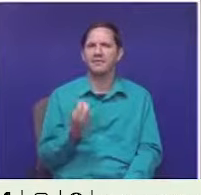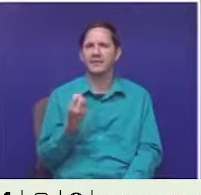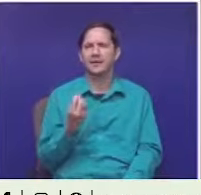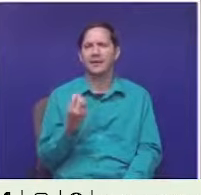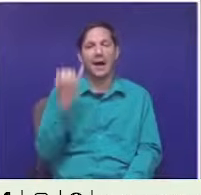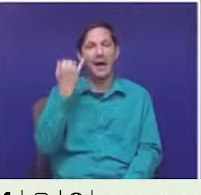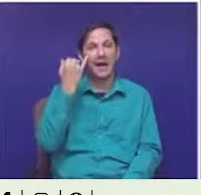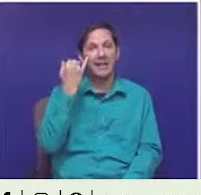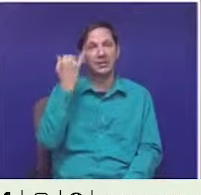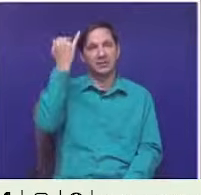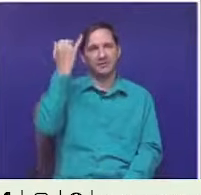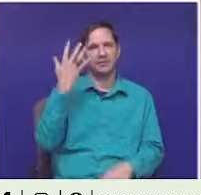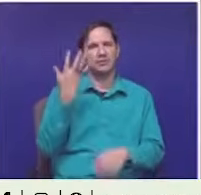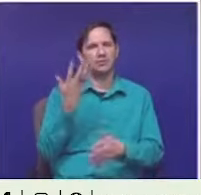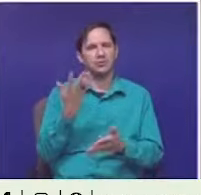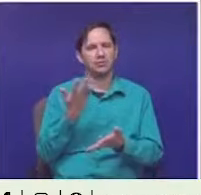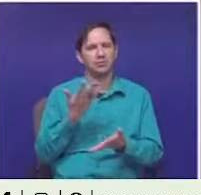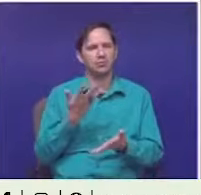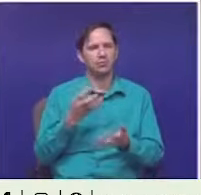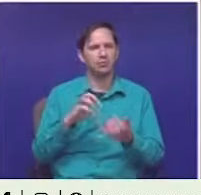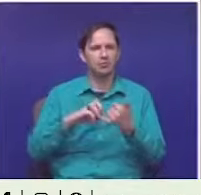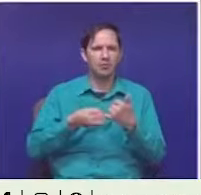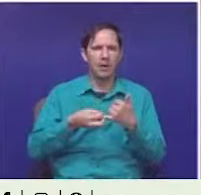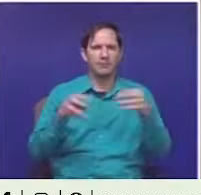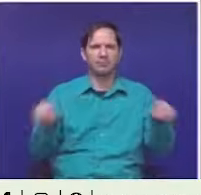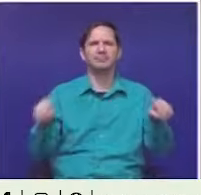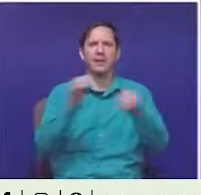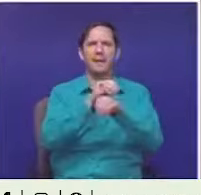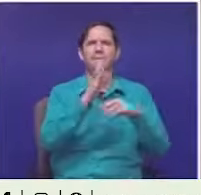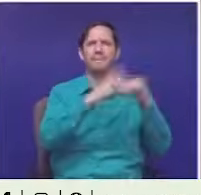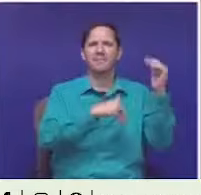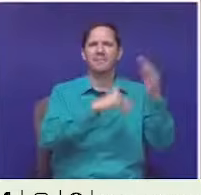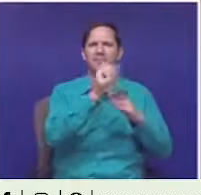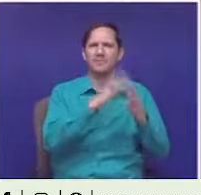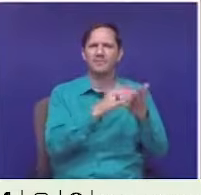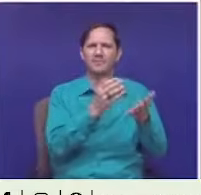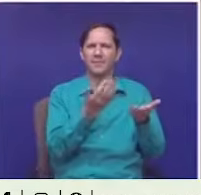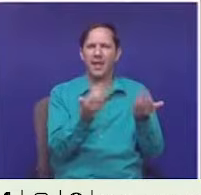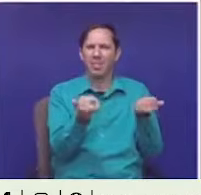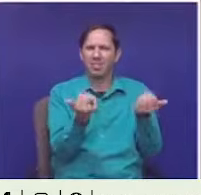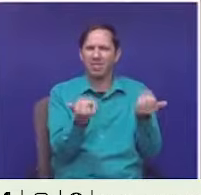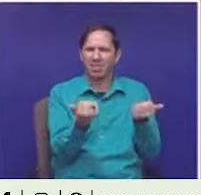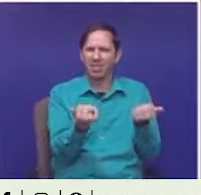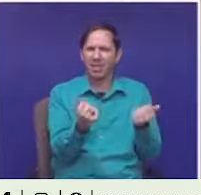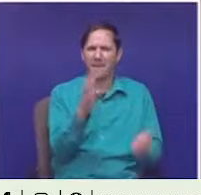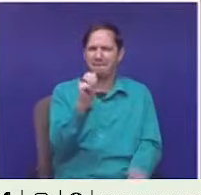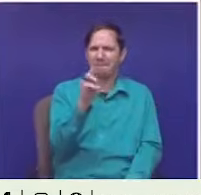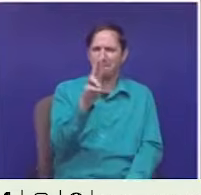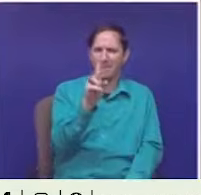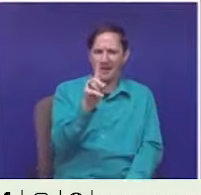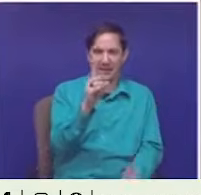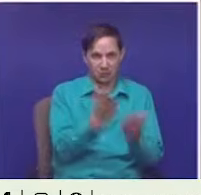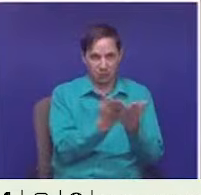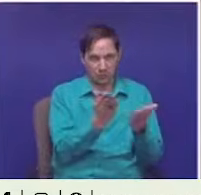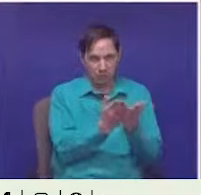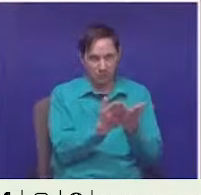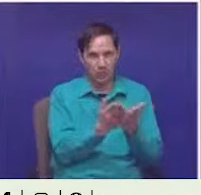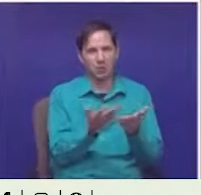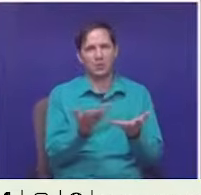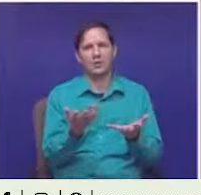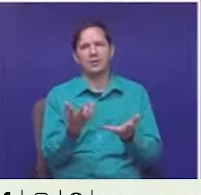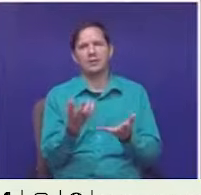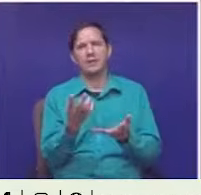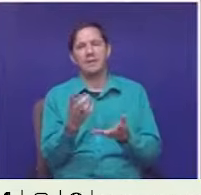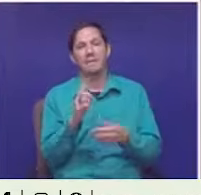and replace mud schools, remove asbestos from schools. But in places like Limpopo, Eastern Cape,